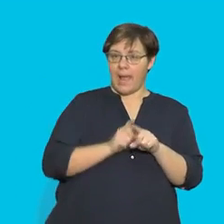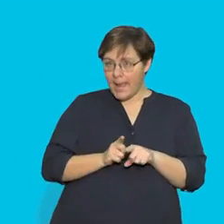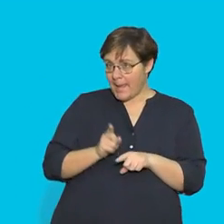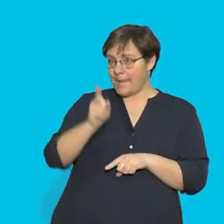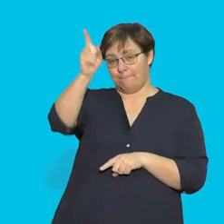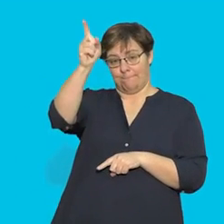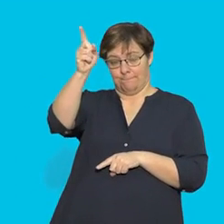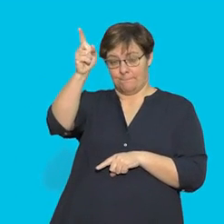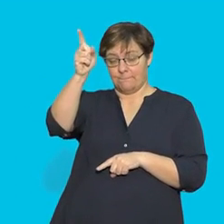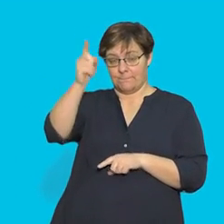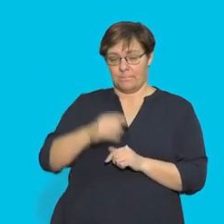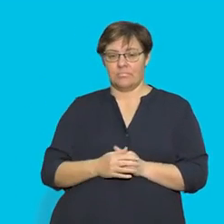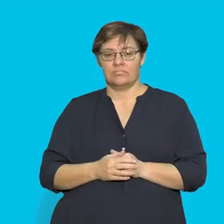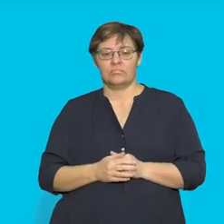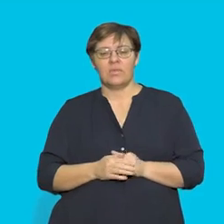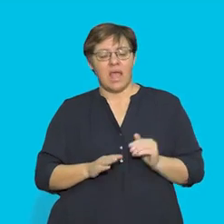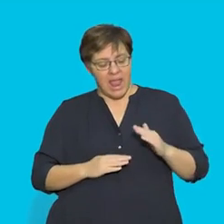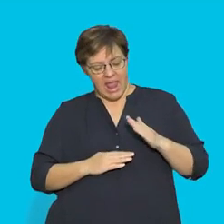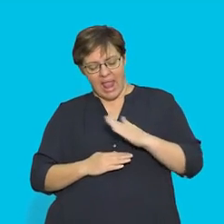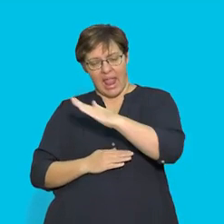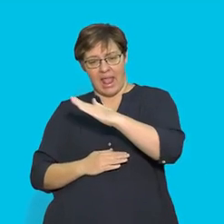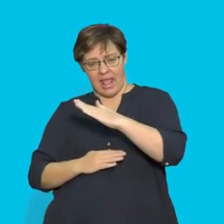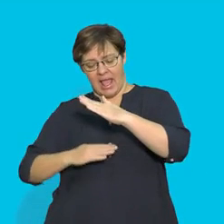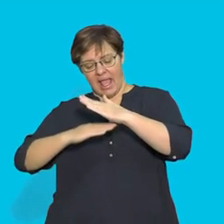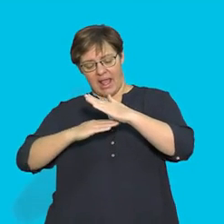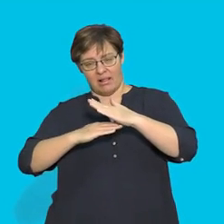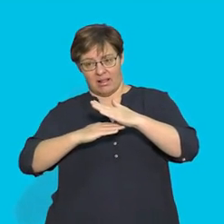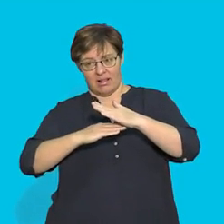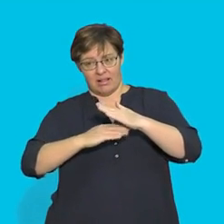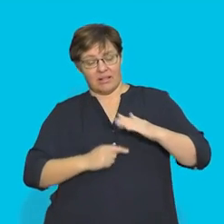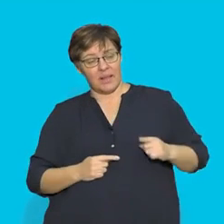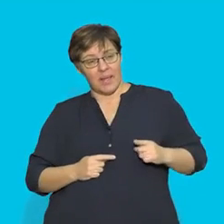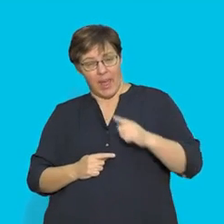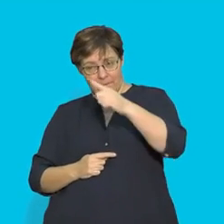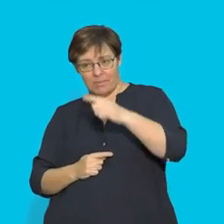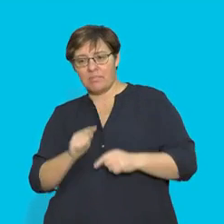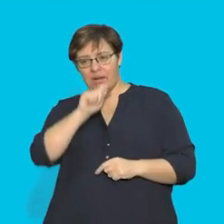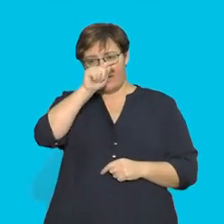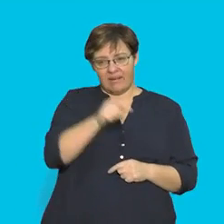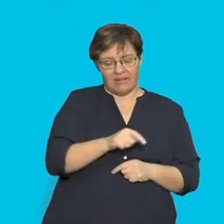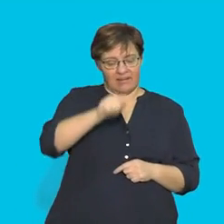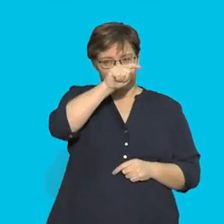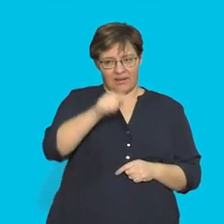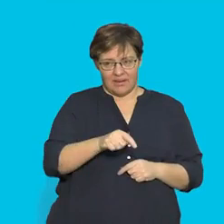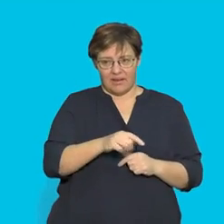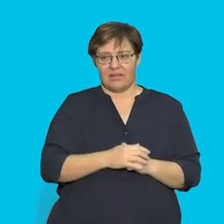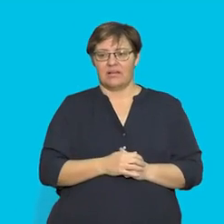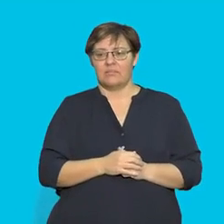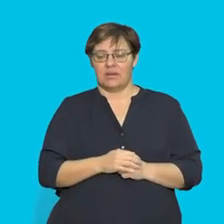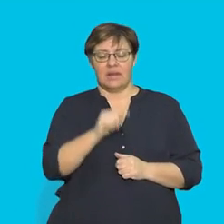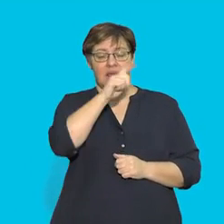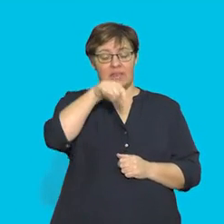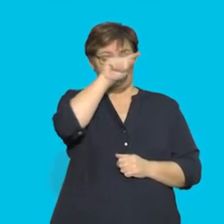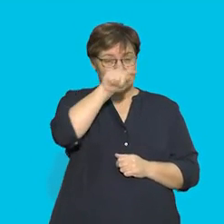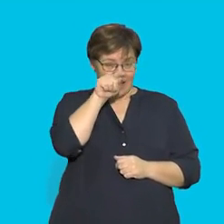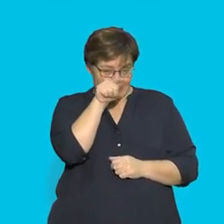walked up the pyramid like this, what angle would we be walking at? So they want us to calculate this angle here